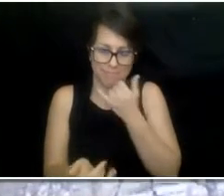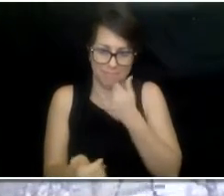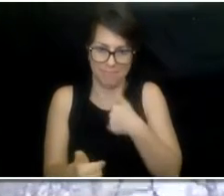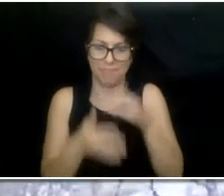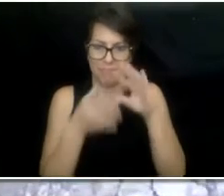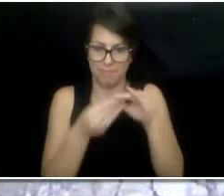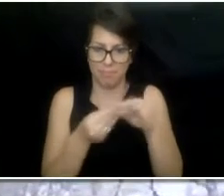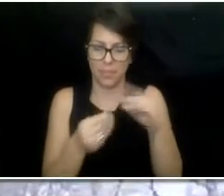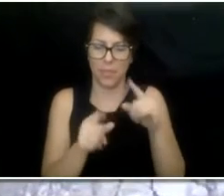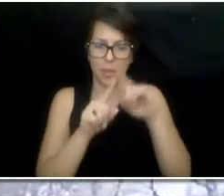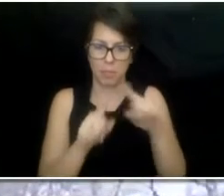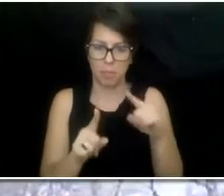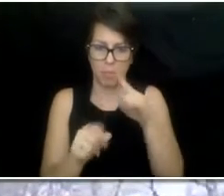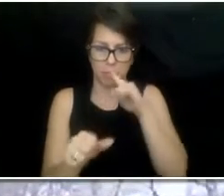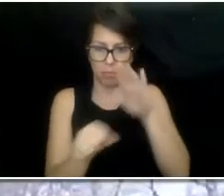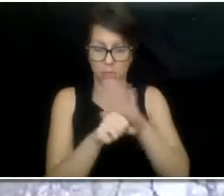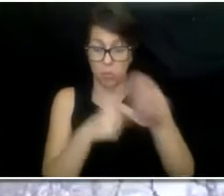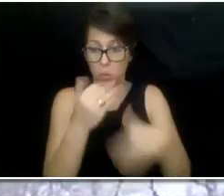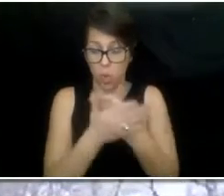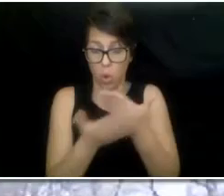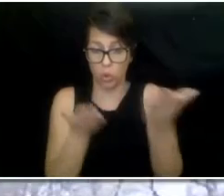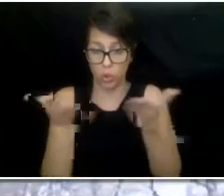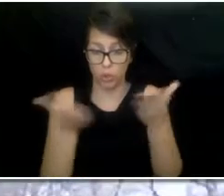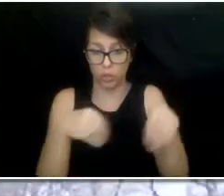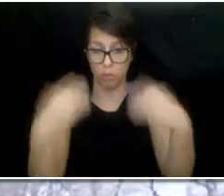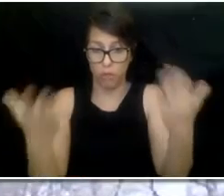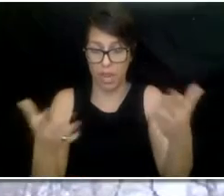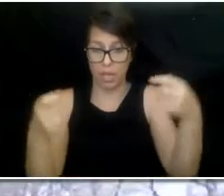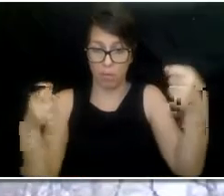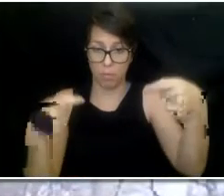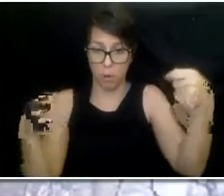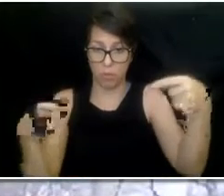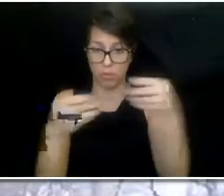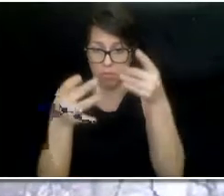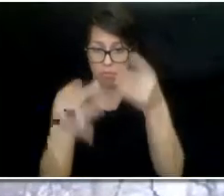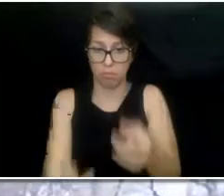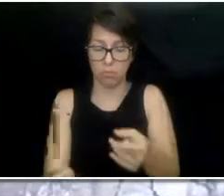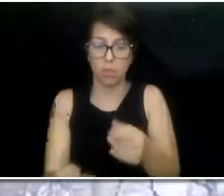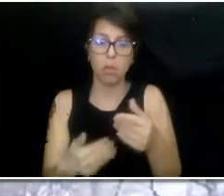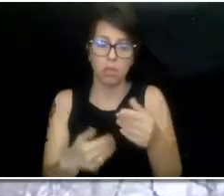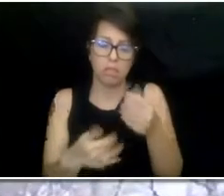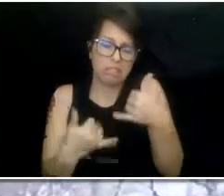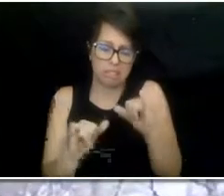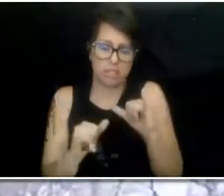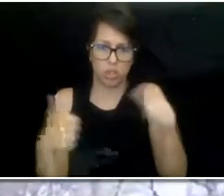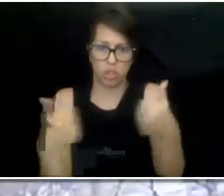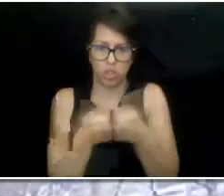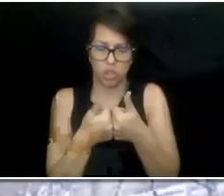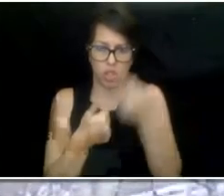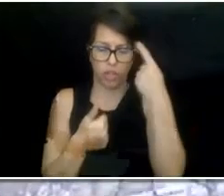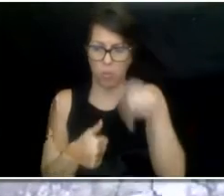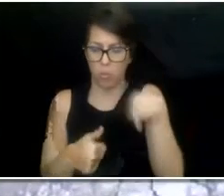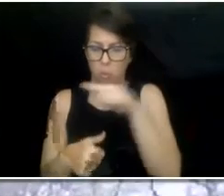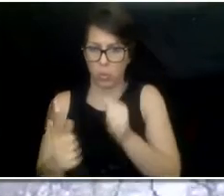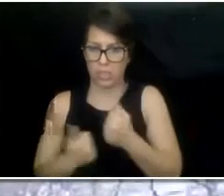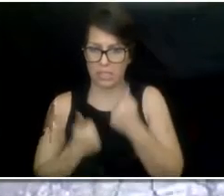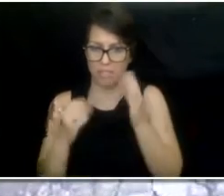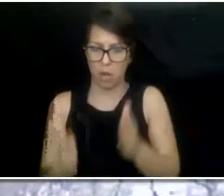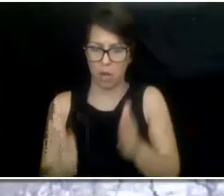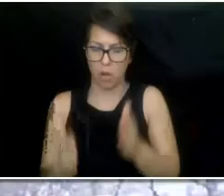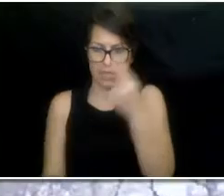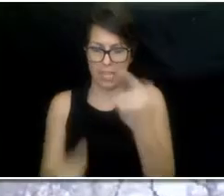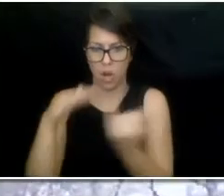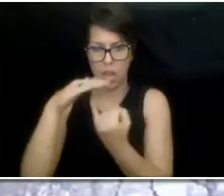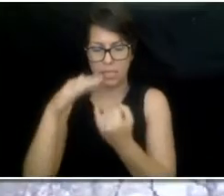providers continue to do this through using creative engagement approaches that are developed with the Survivor and grounded